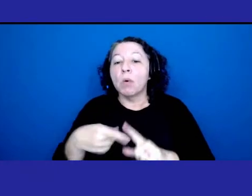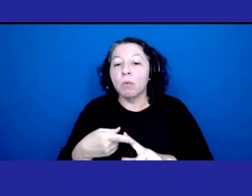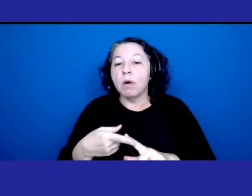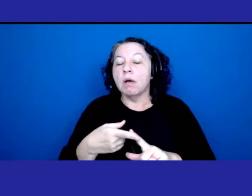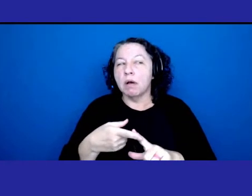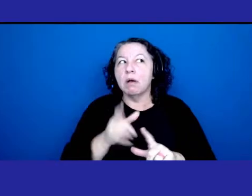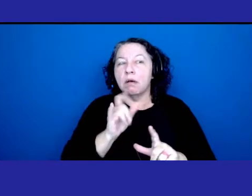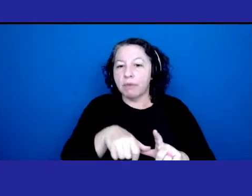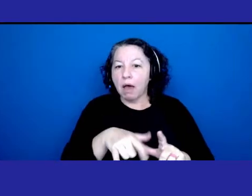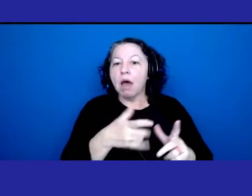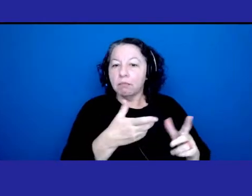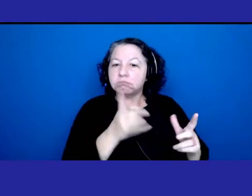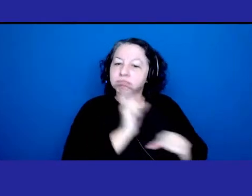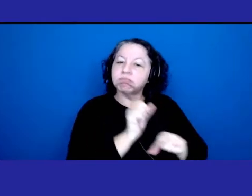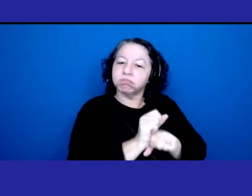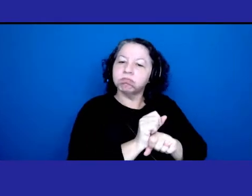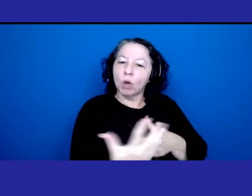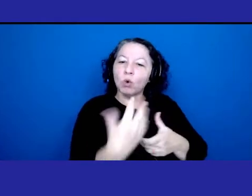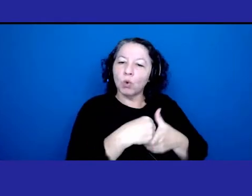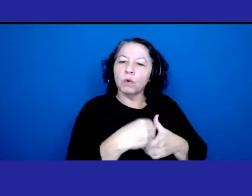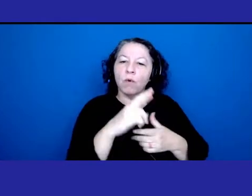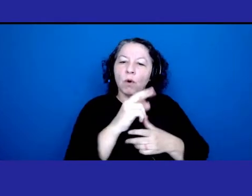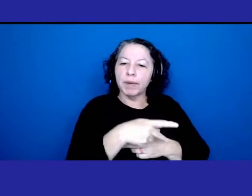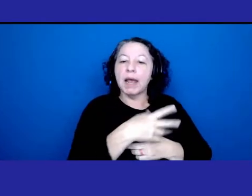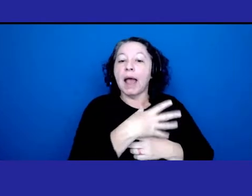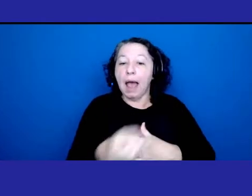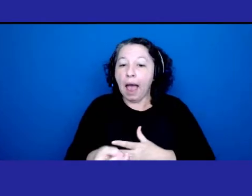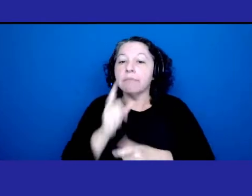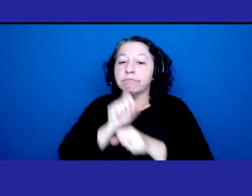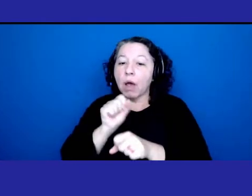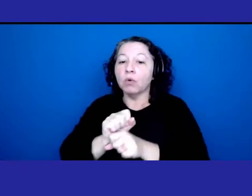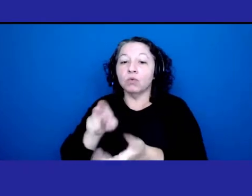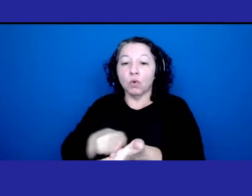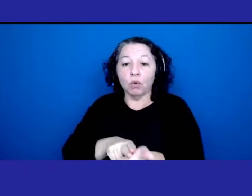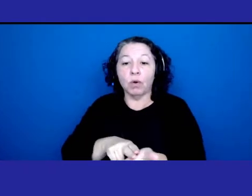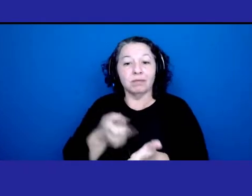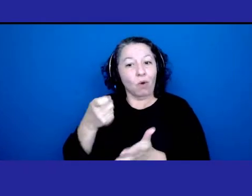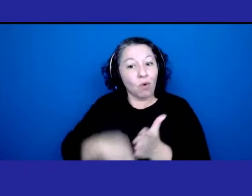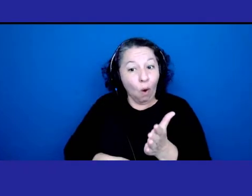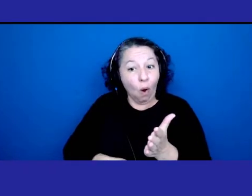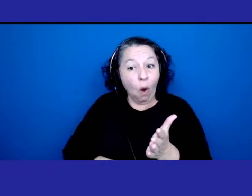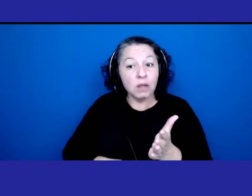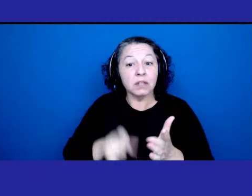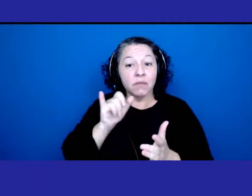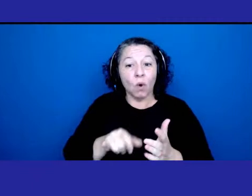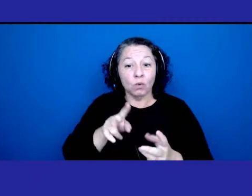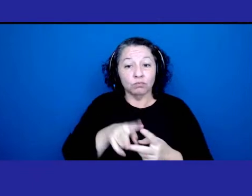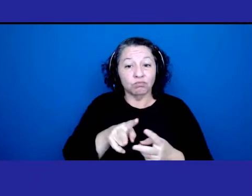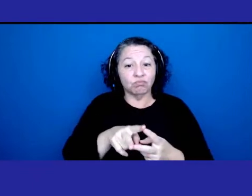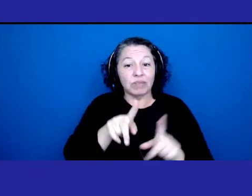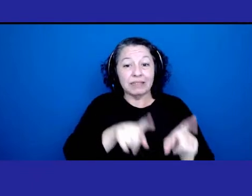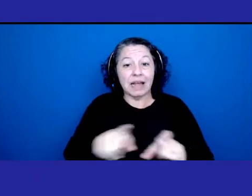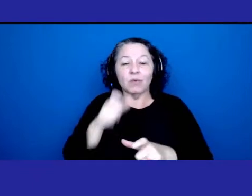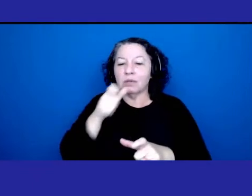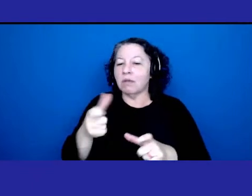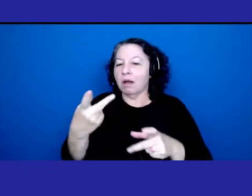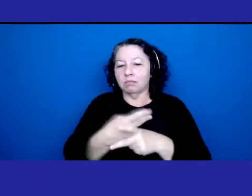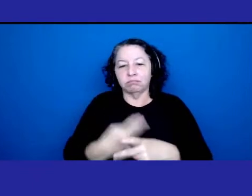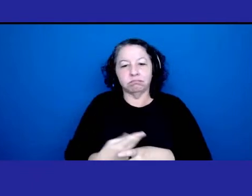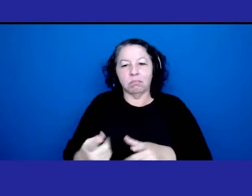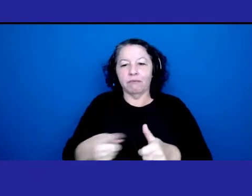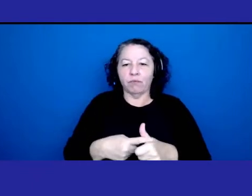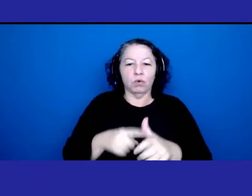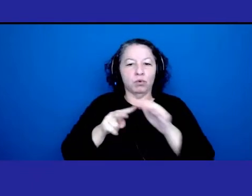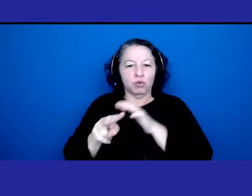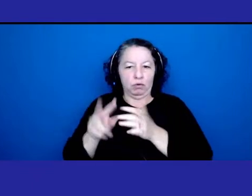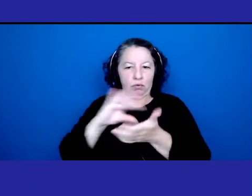RFP and in the executed contract, the cost of these tests was not factored in the original projections. And